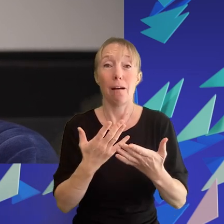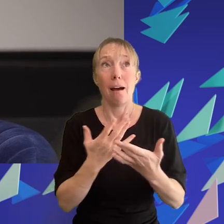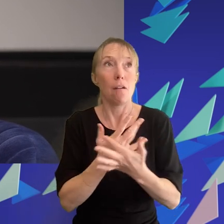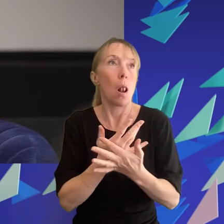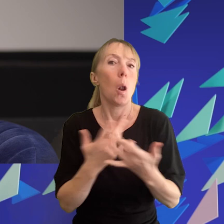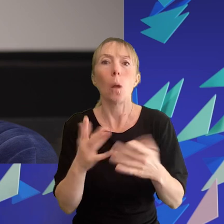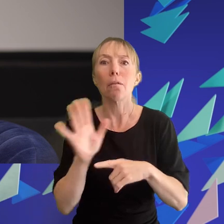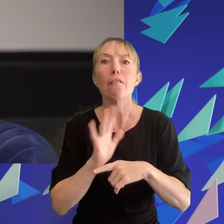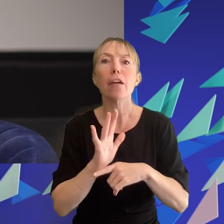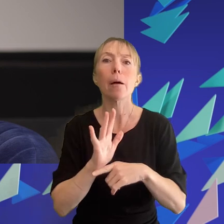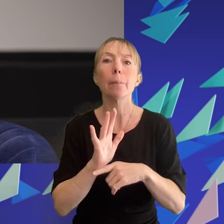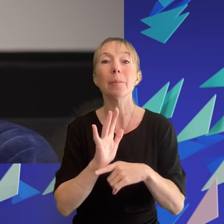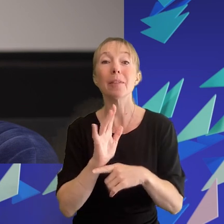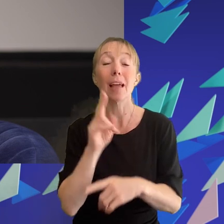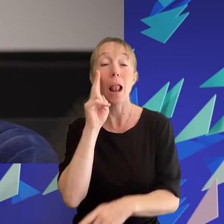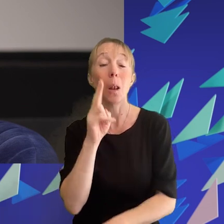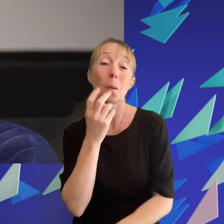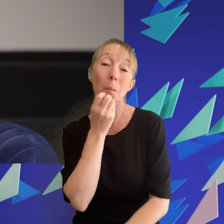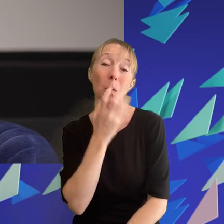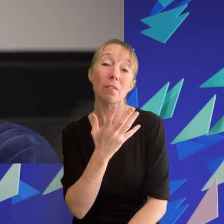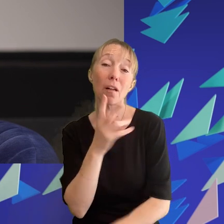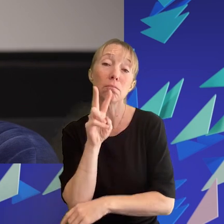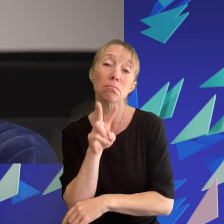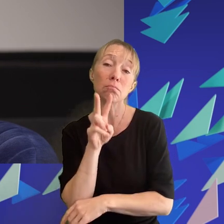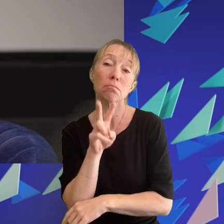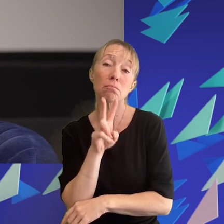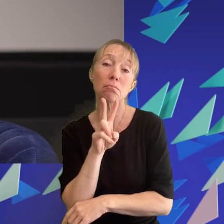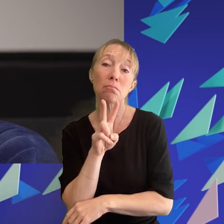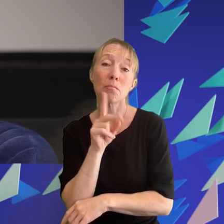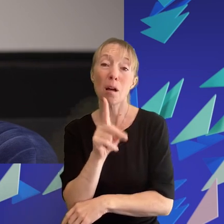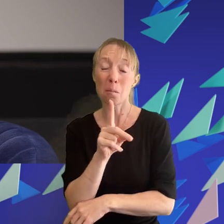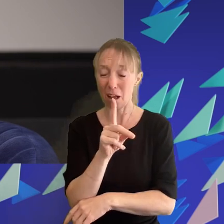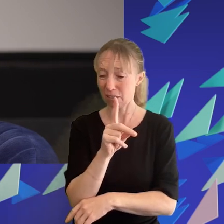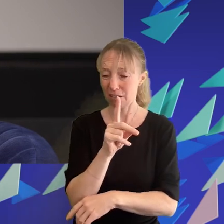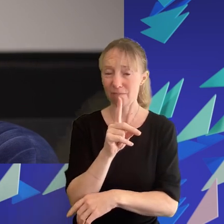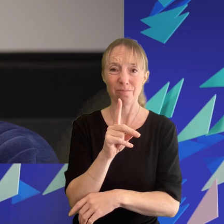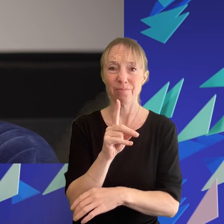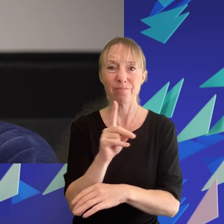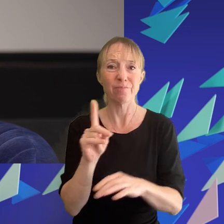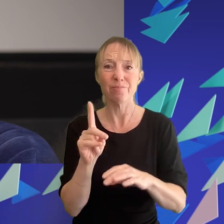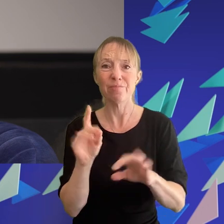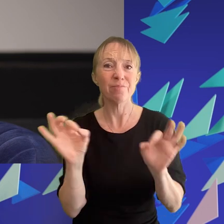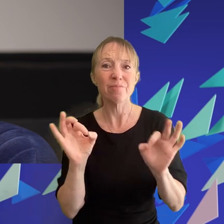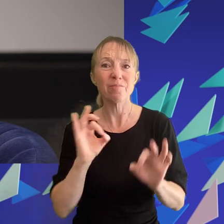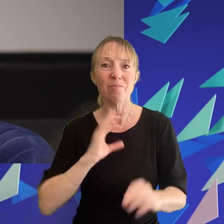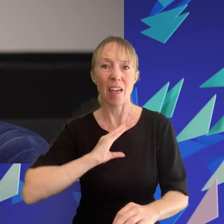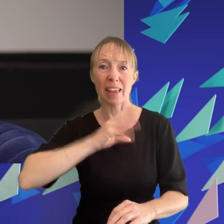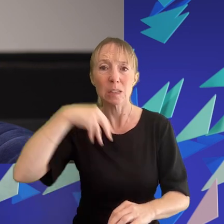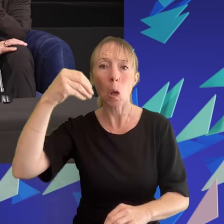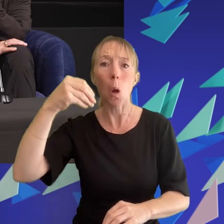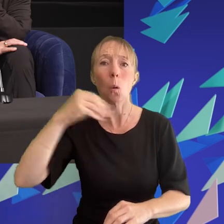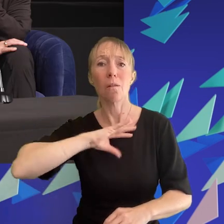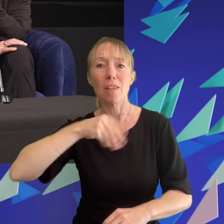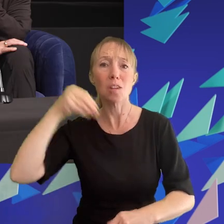looks beautiful, but there's lack of soul. And I think it's the soul that you put in the film that really, and nobody can teach you that, I think, you